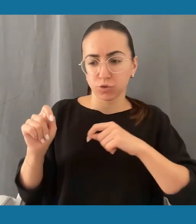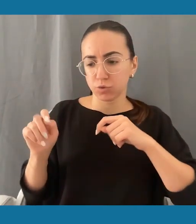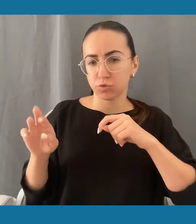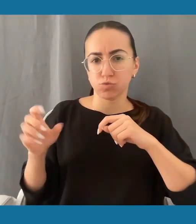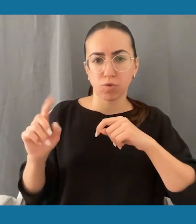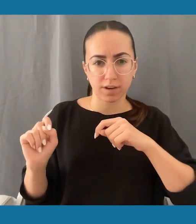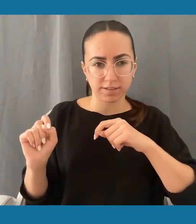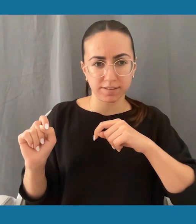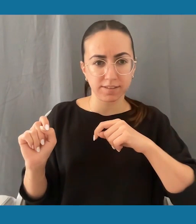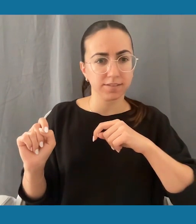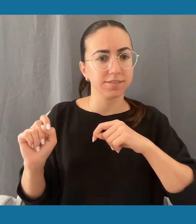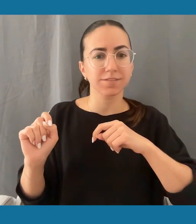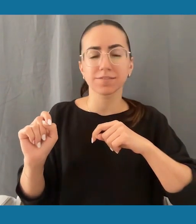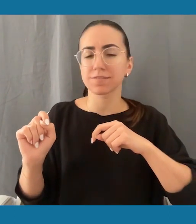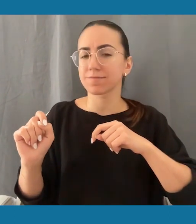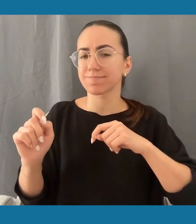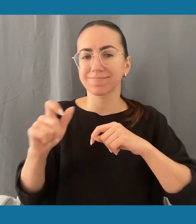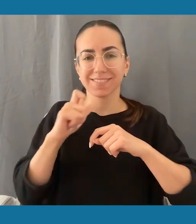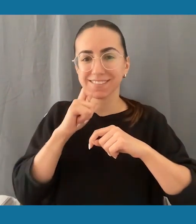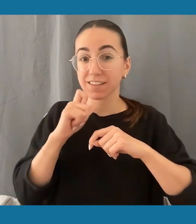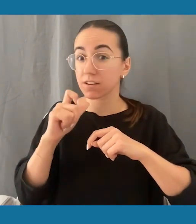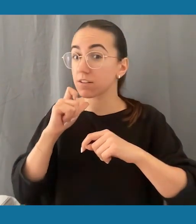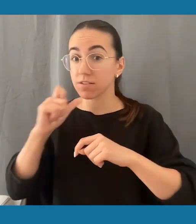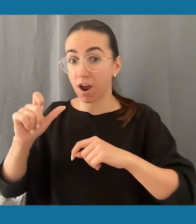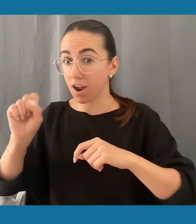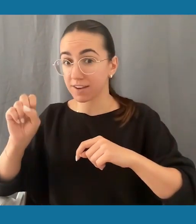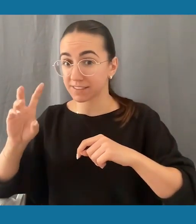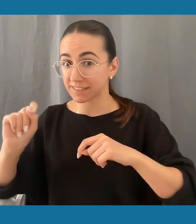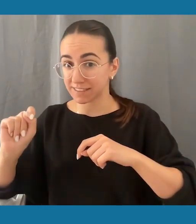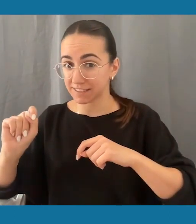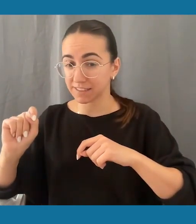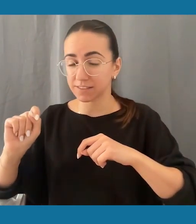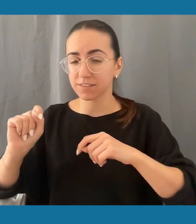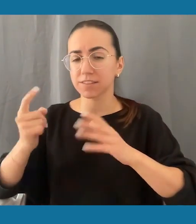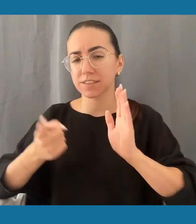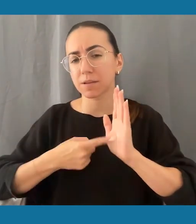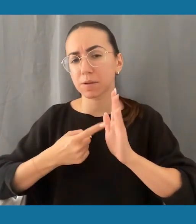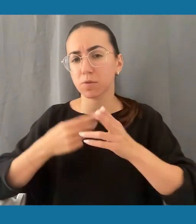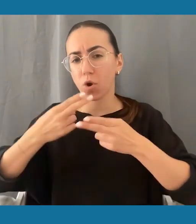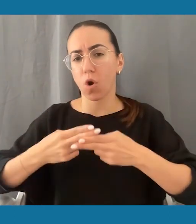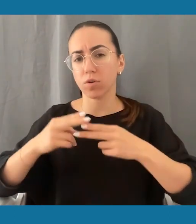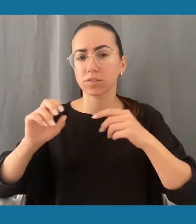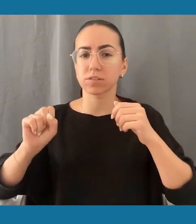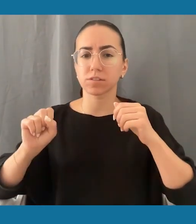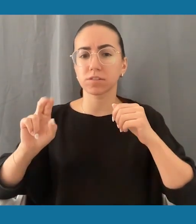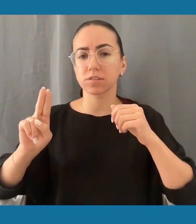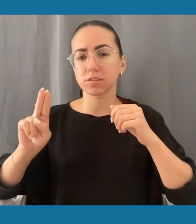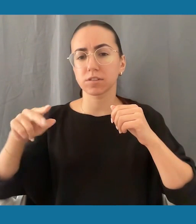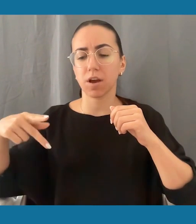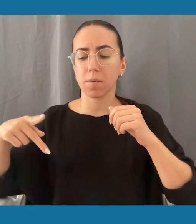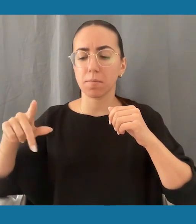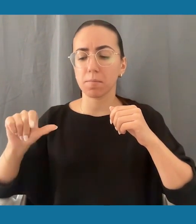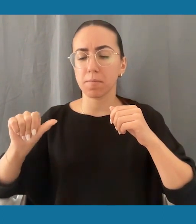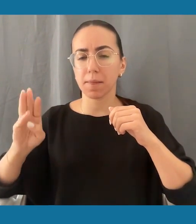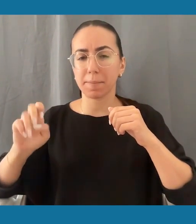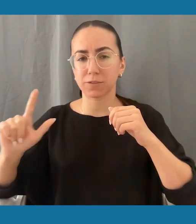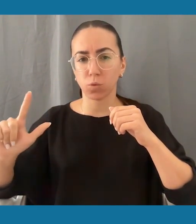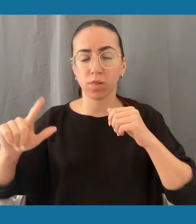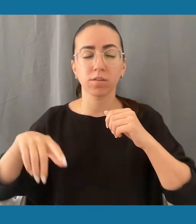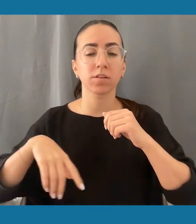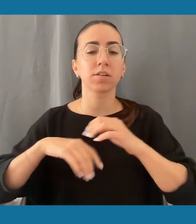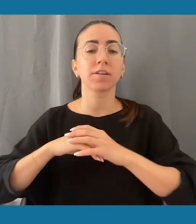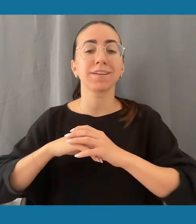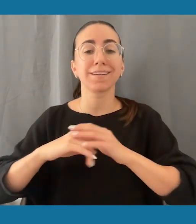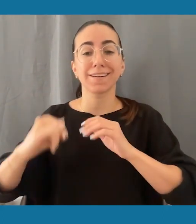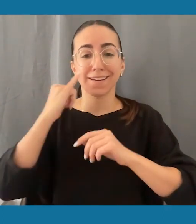trust that is not a special needs trust, and sometimes they're also called supplemental needs trusts, if